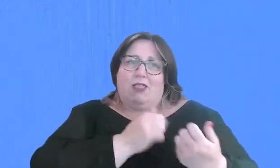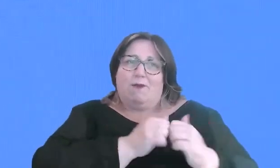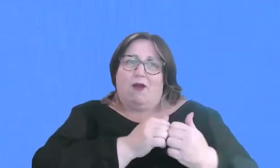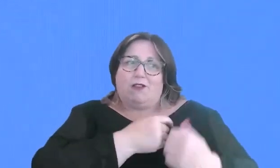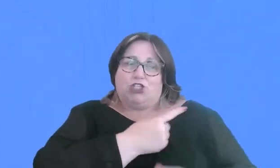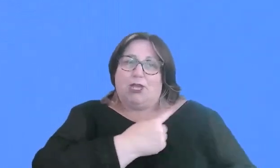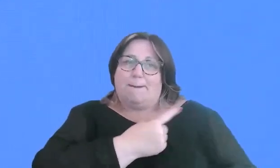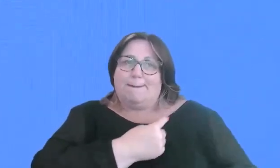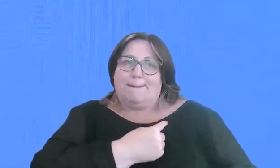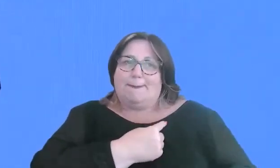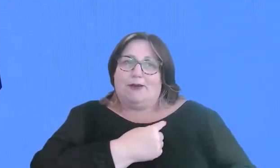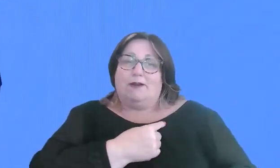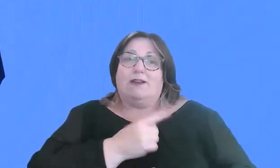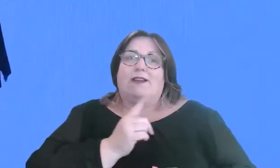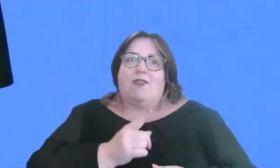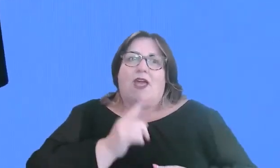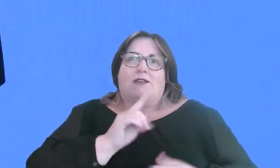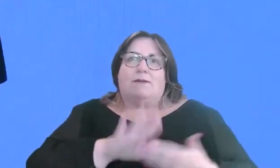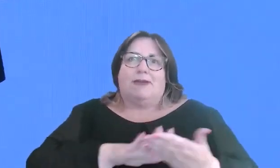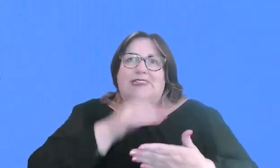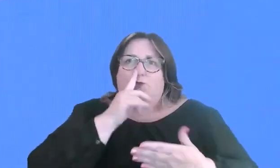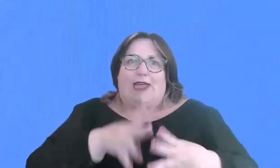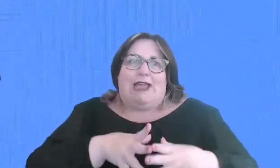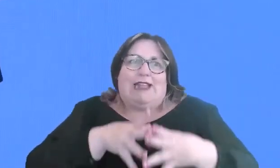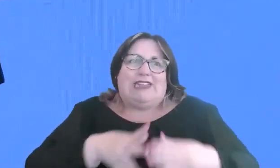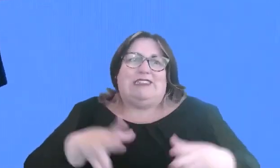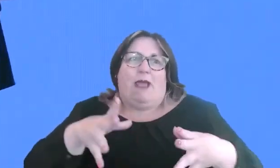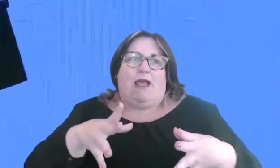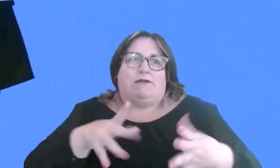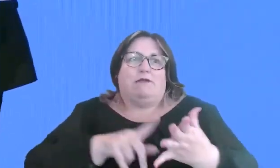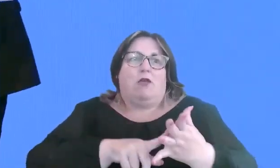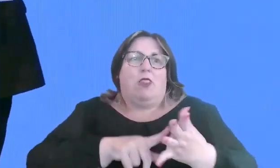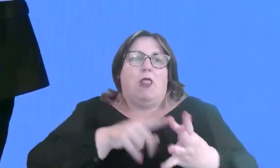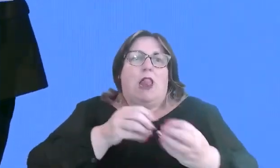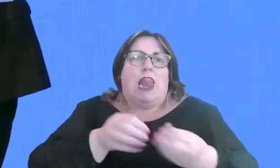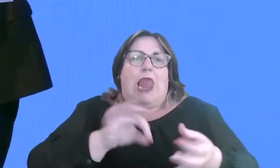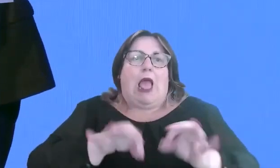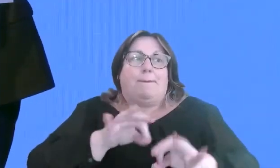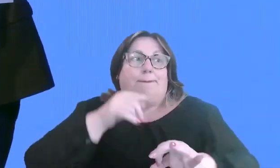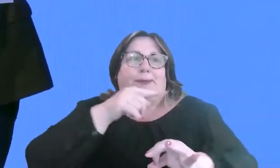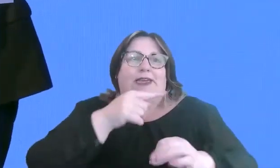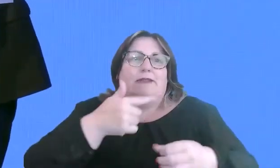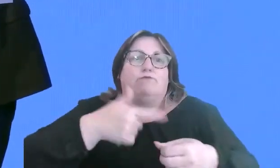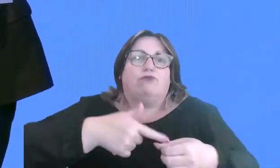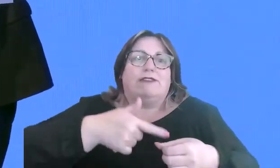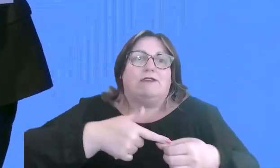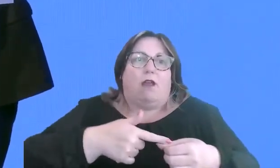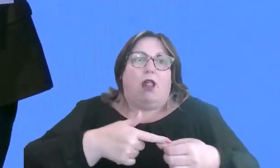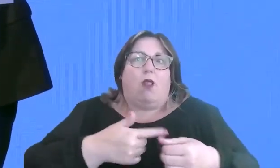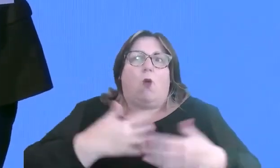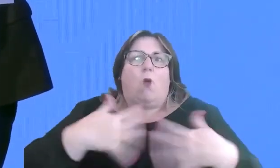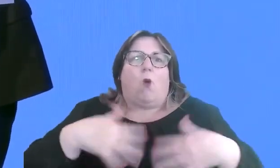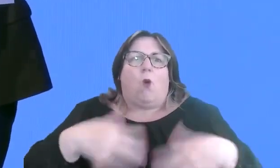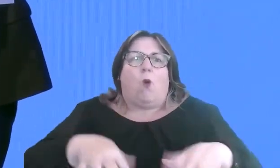lab in Bristol. And that will make a huge difference to opportunity and jobs in the Southwest and beyond. And in the spirit